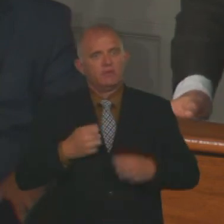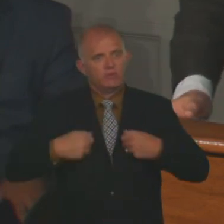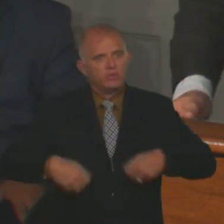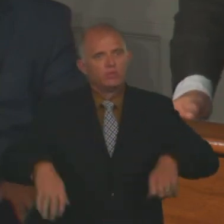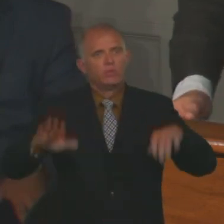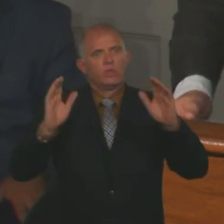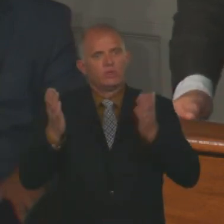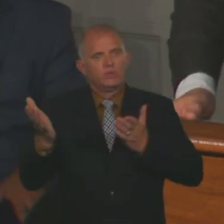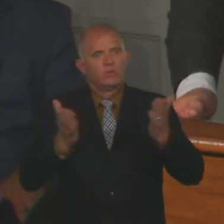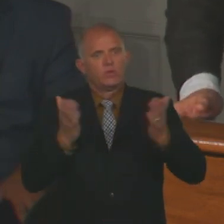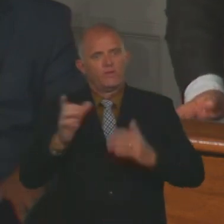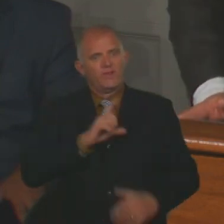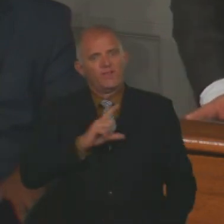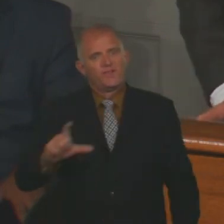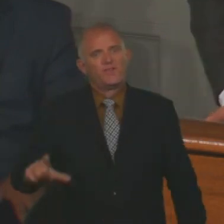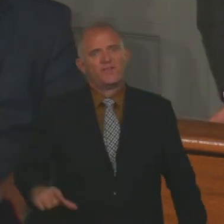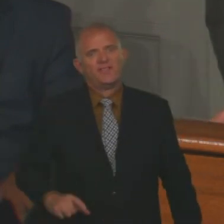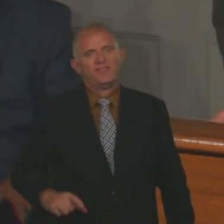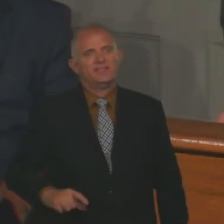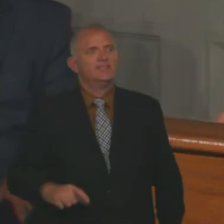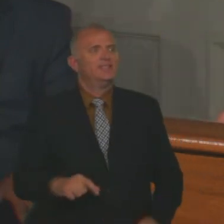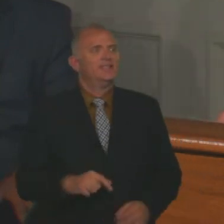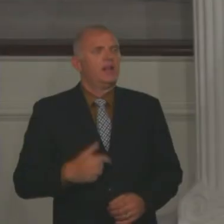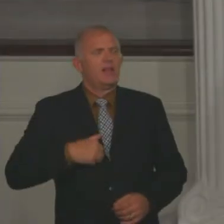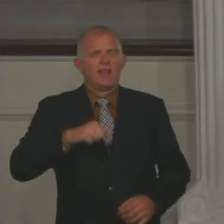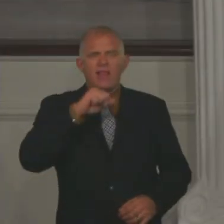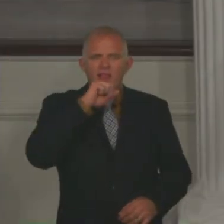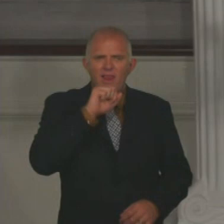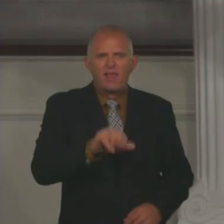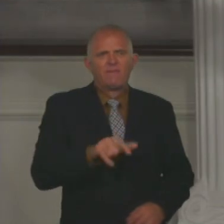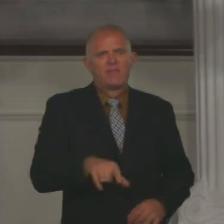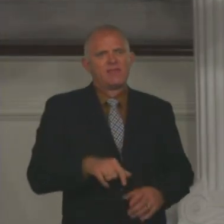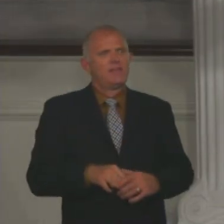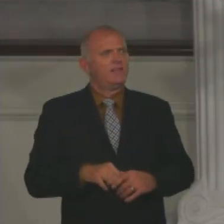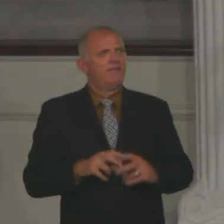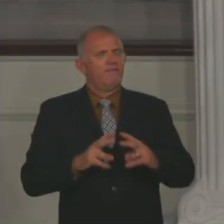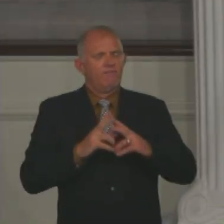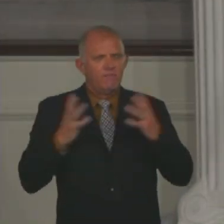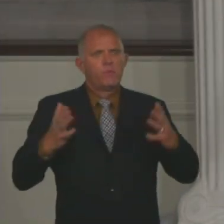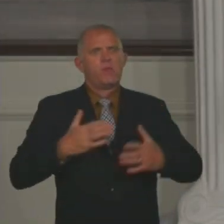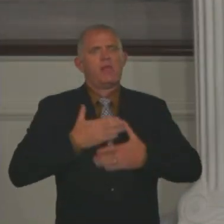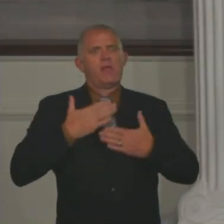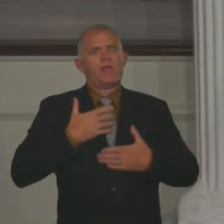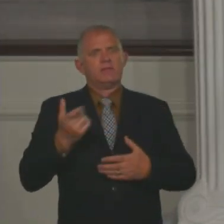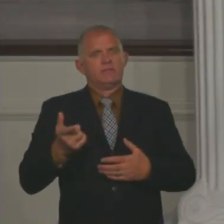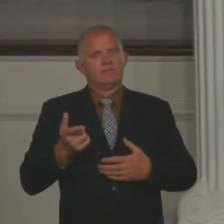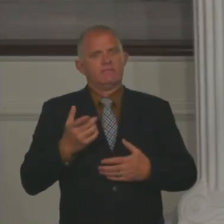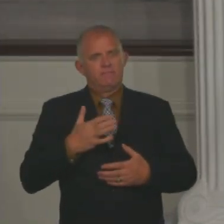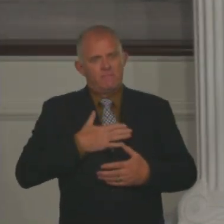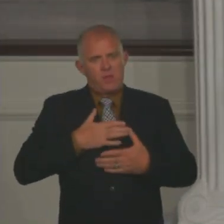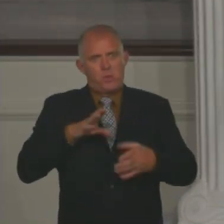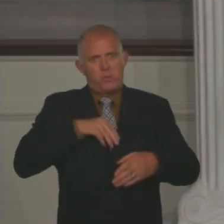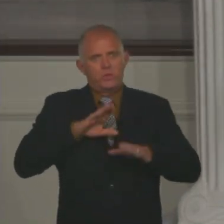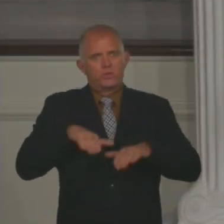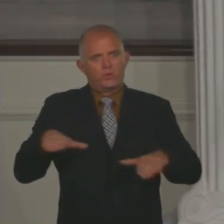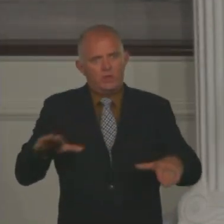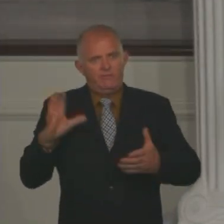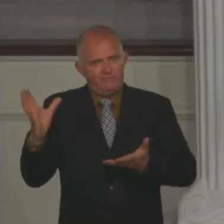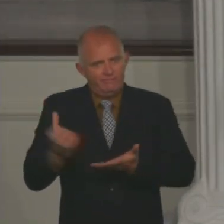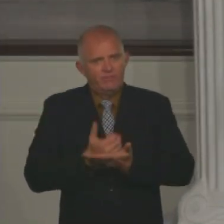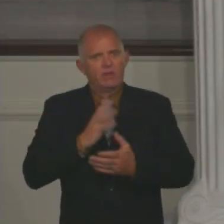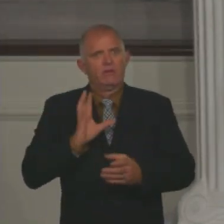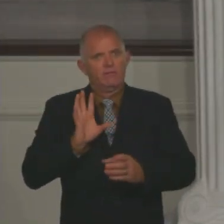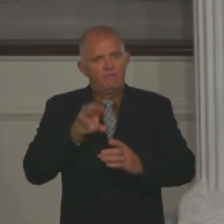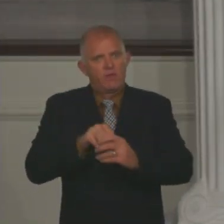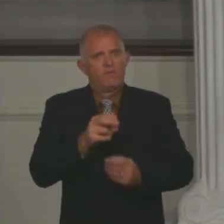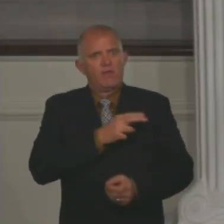serve the Lord. And I love that. I'm thankful that my own children had the opportunity to come to Hiles Anderson College. And by the way,